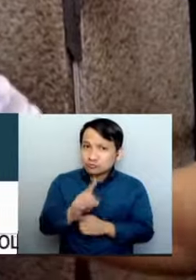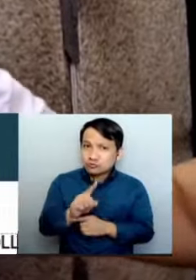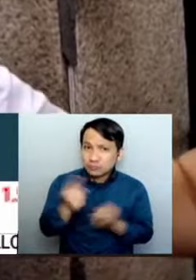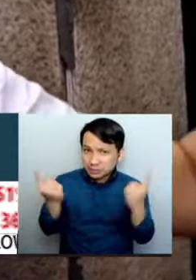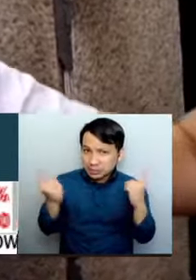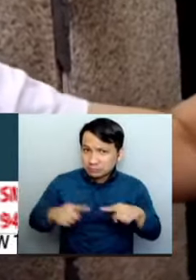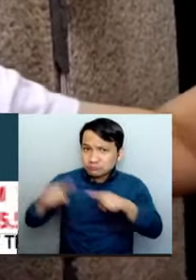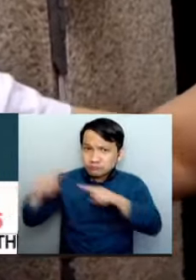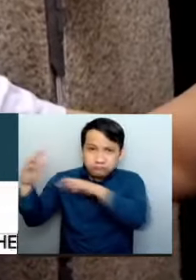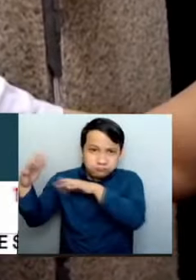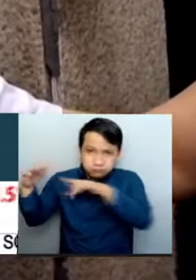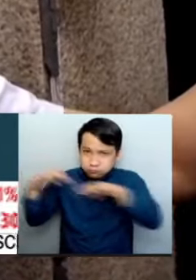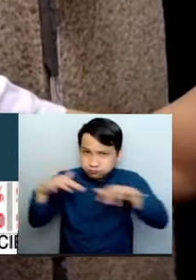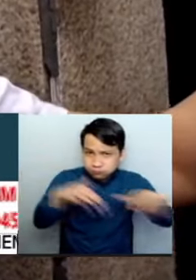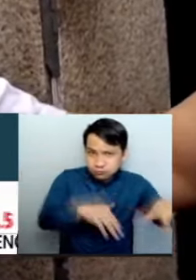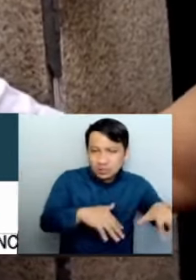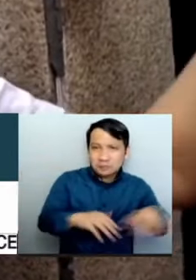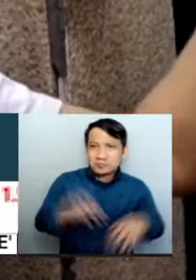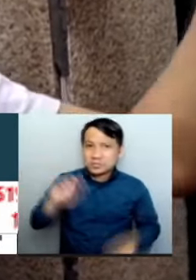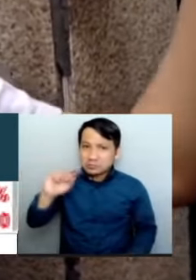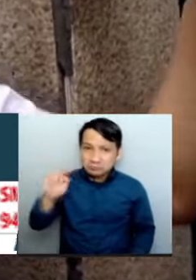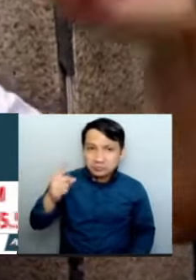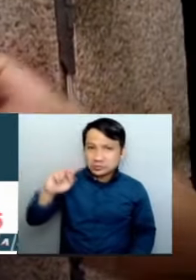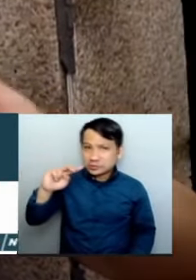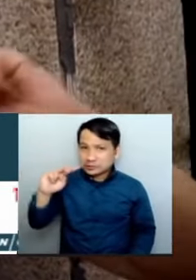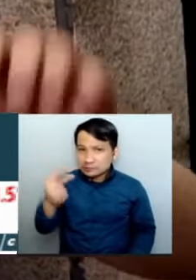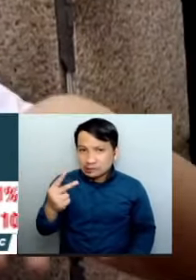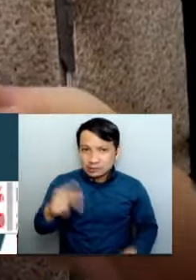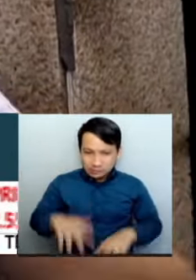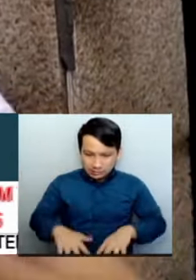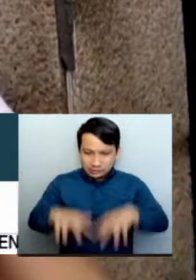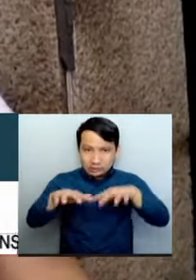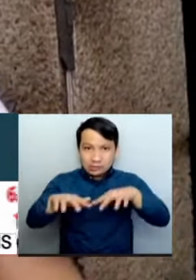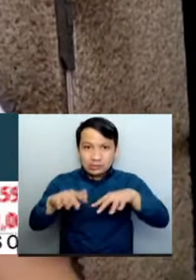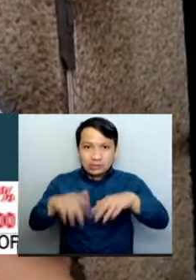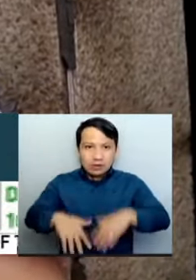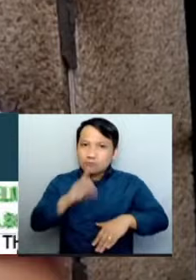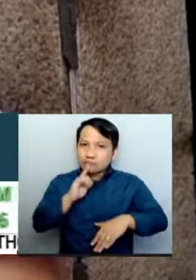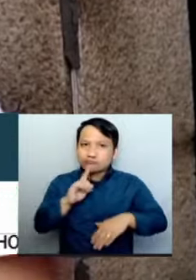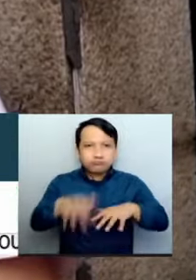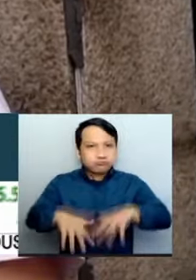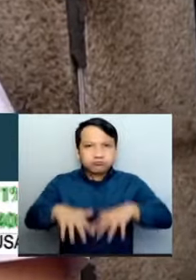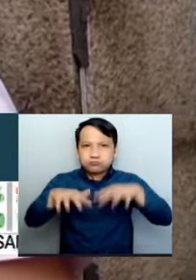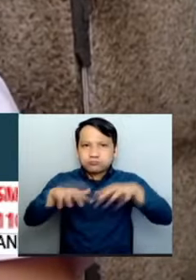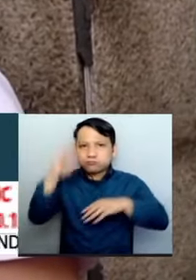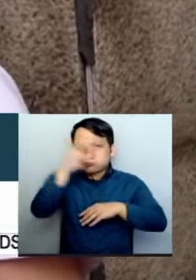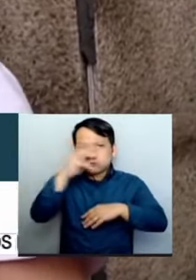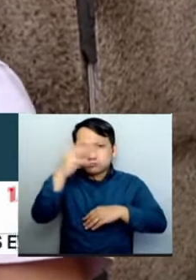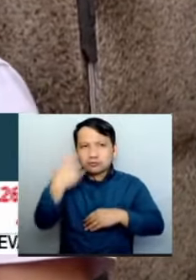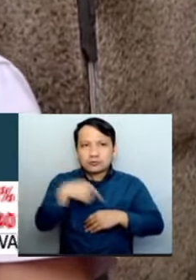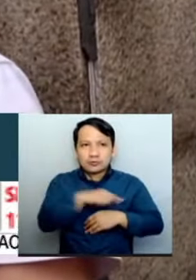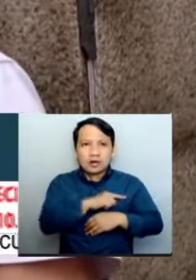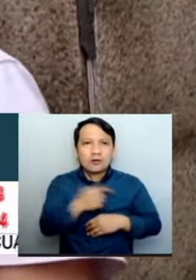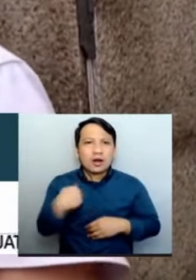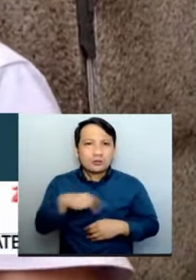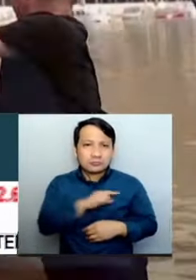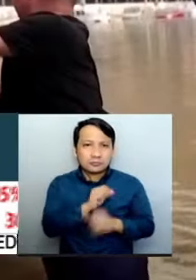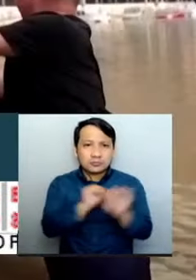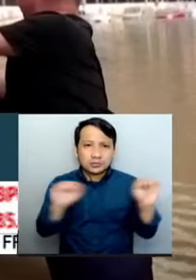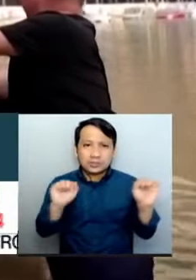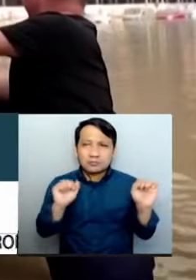Both the first and second floors of the basement were flooded with water, so we are worried about the safety of our